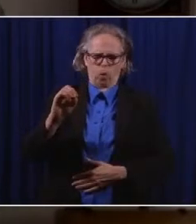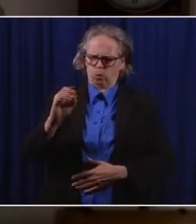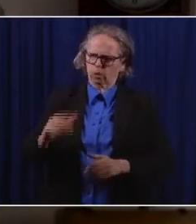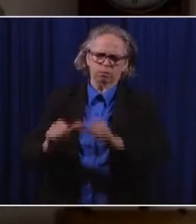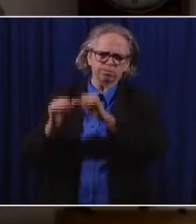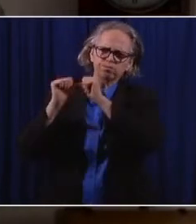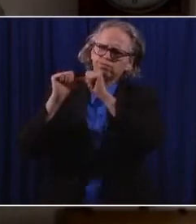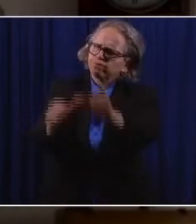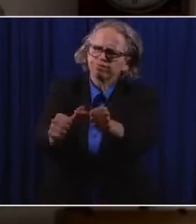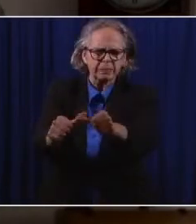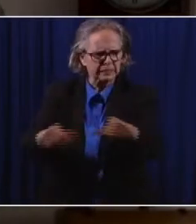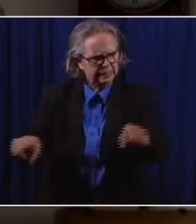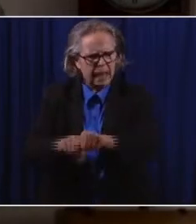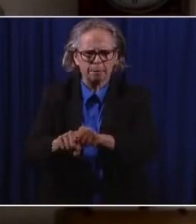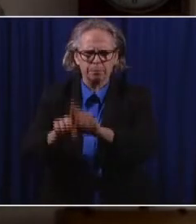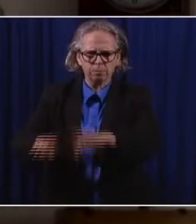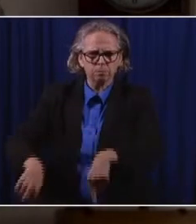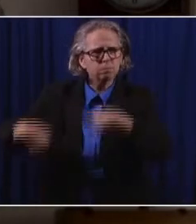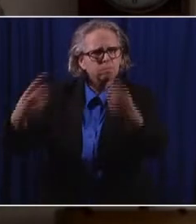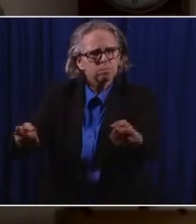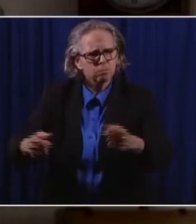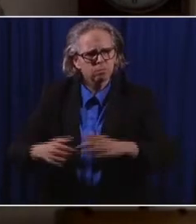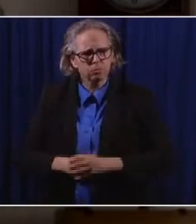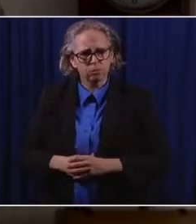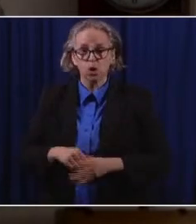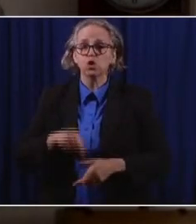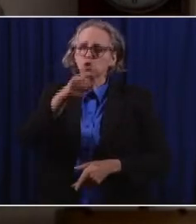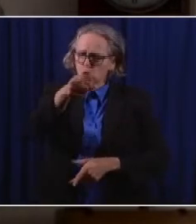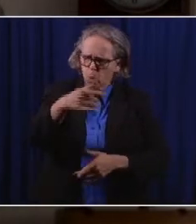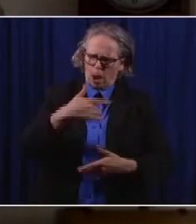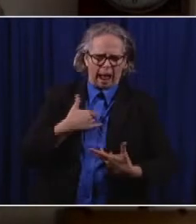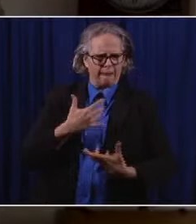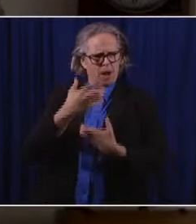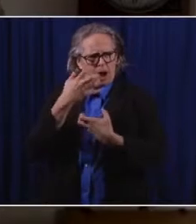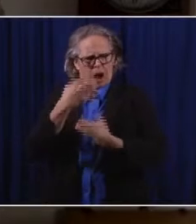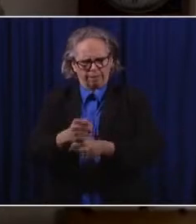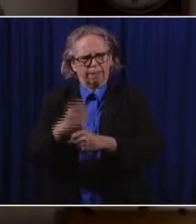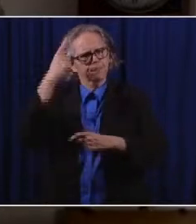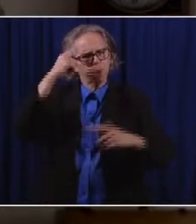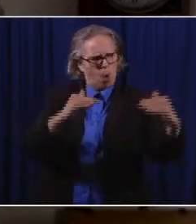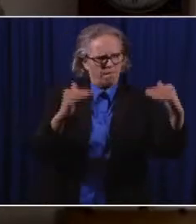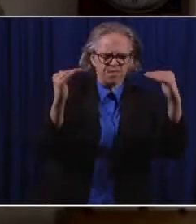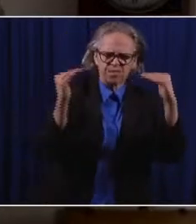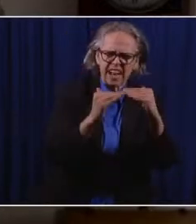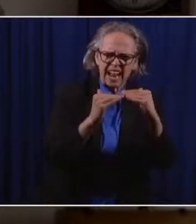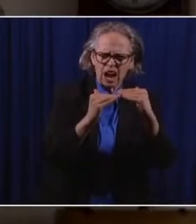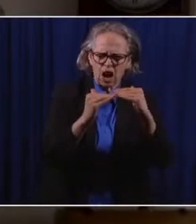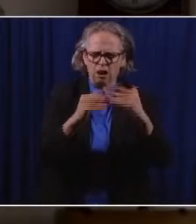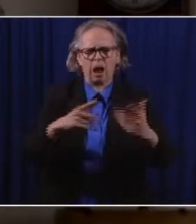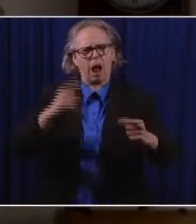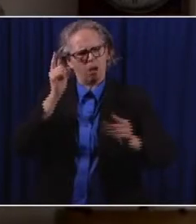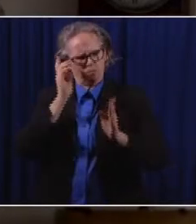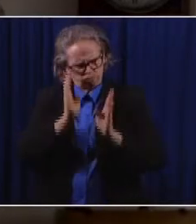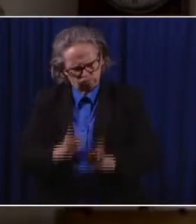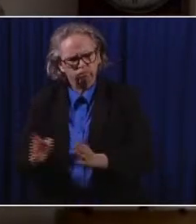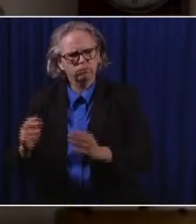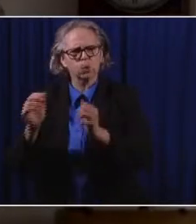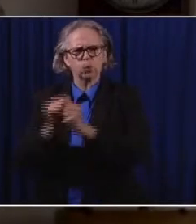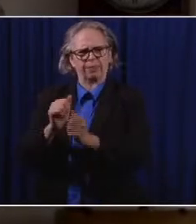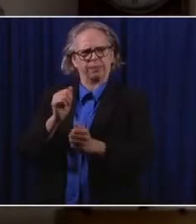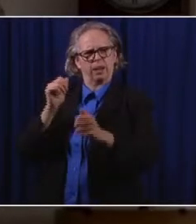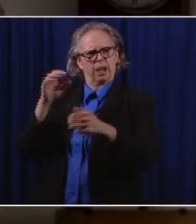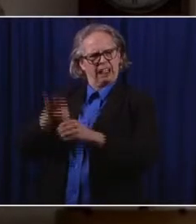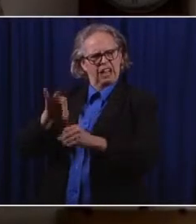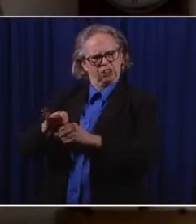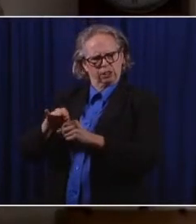assured of a fair, orderly election this November. As our history proves, our election process